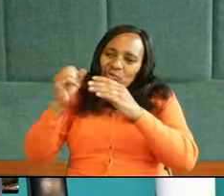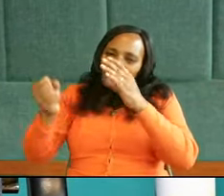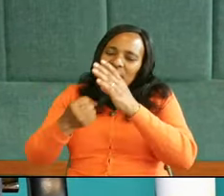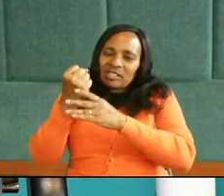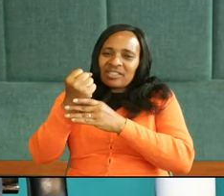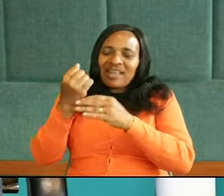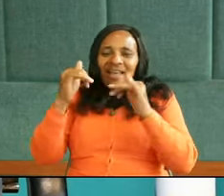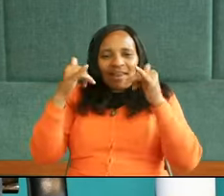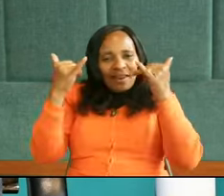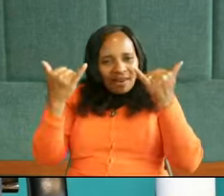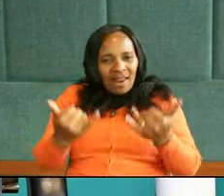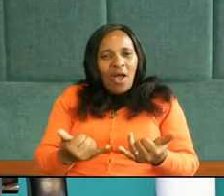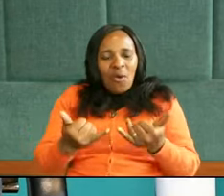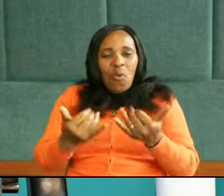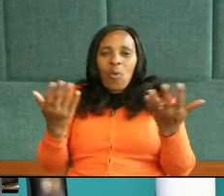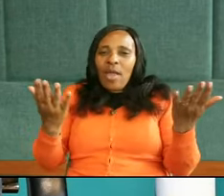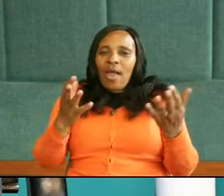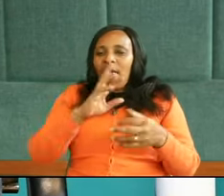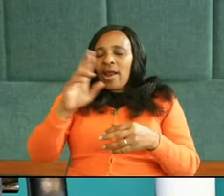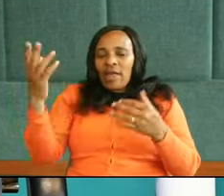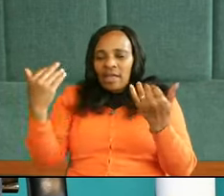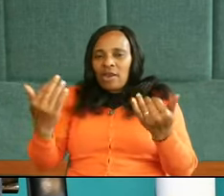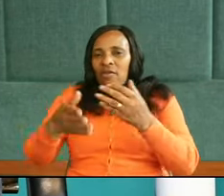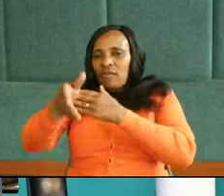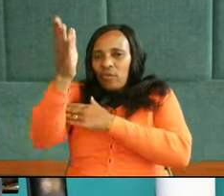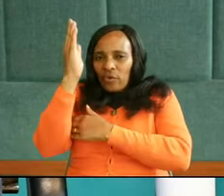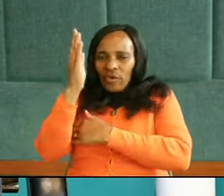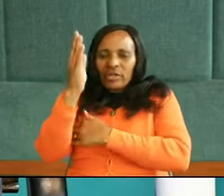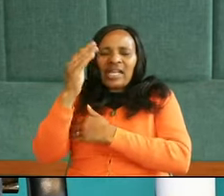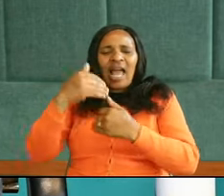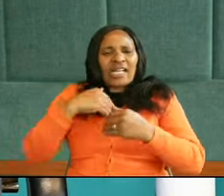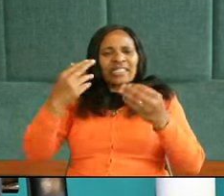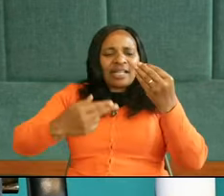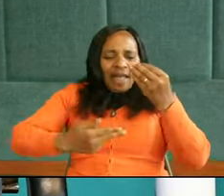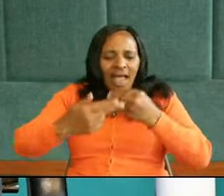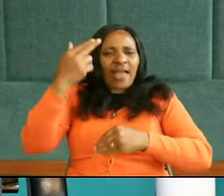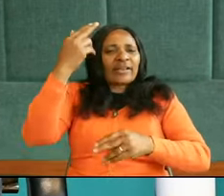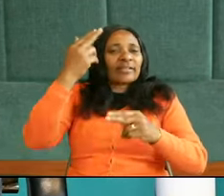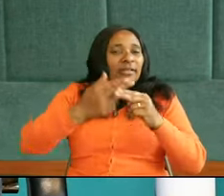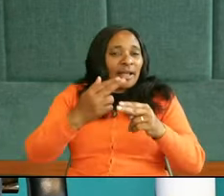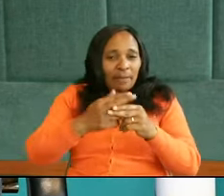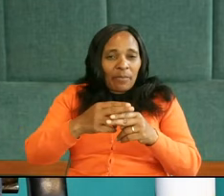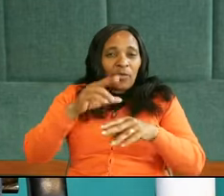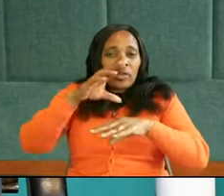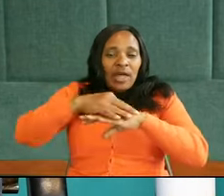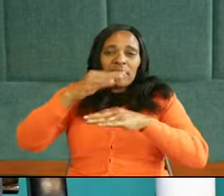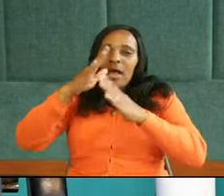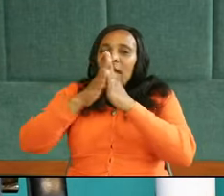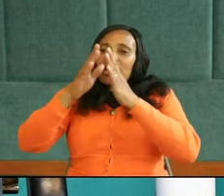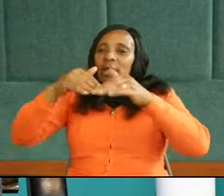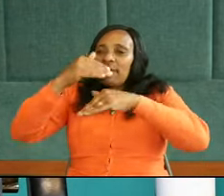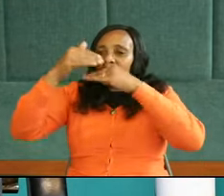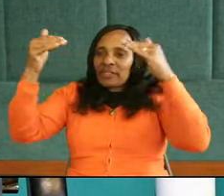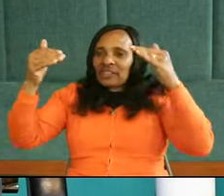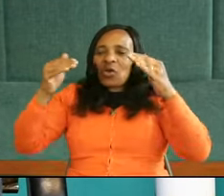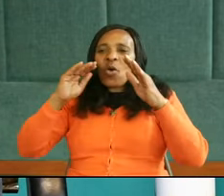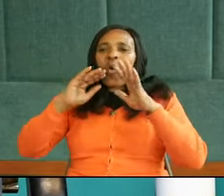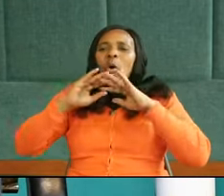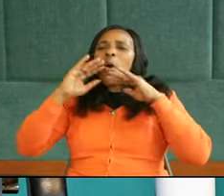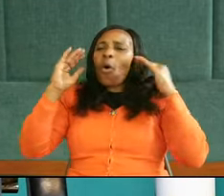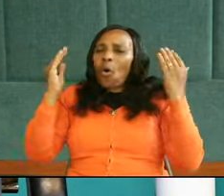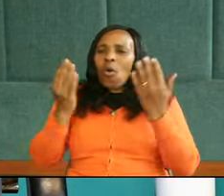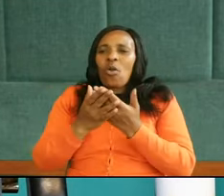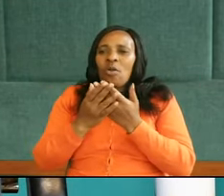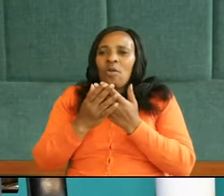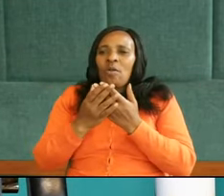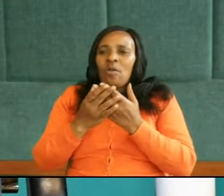And now he's on the right hand of God mm-hmm. and has the highest name on earth and heaven and all over